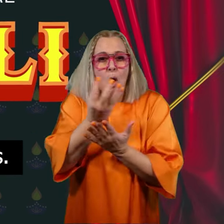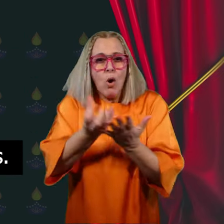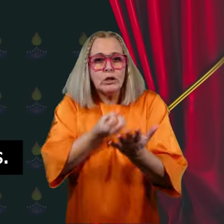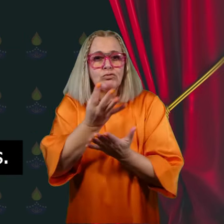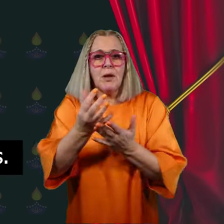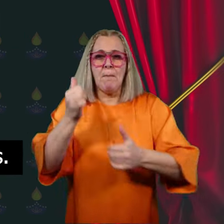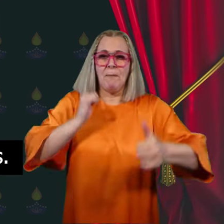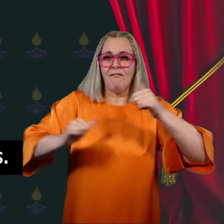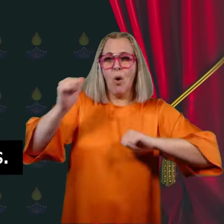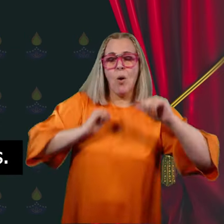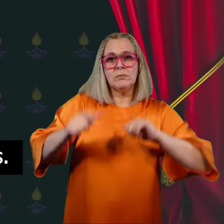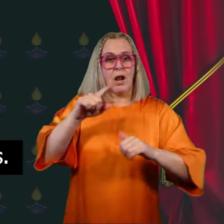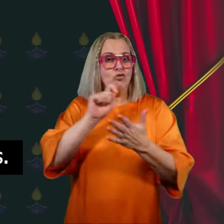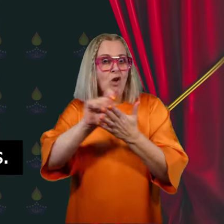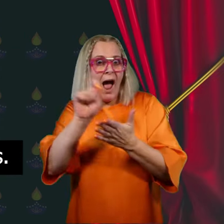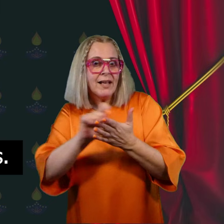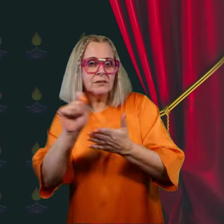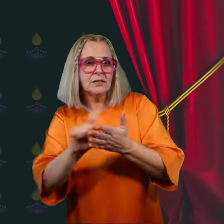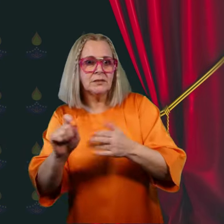performers and writers.